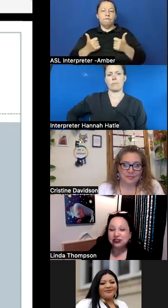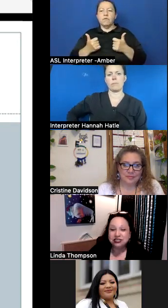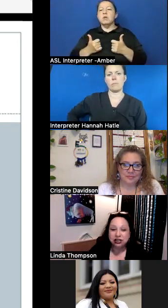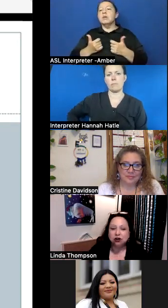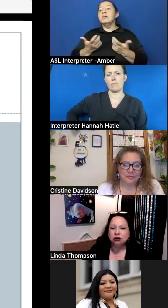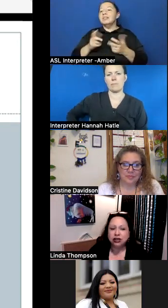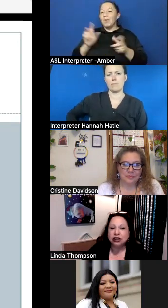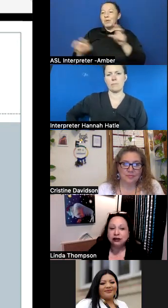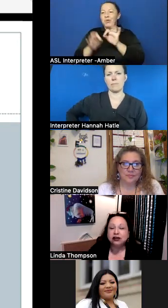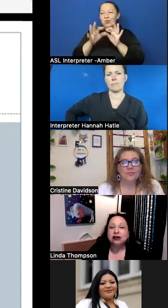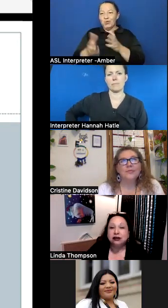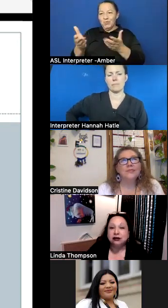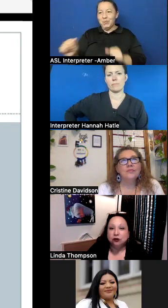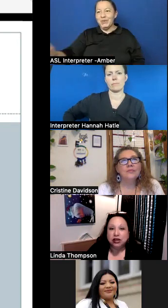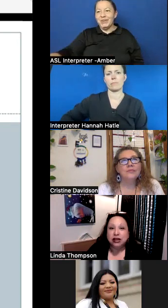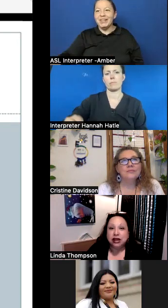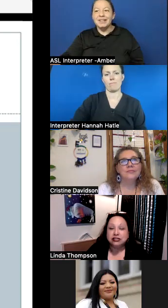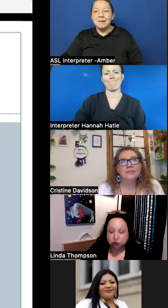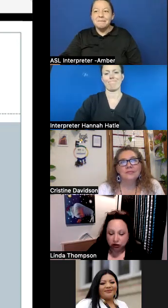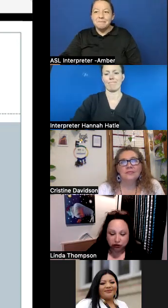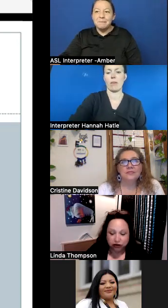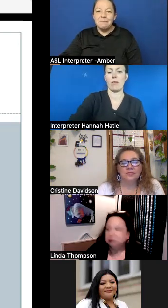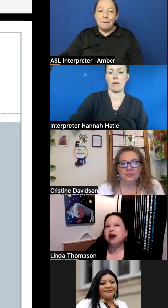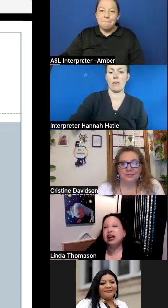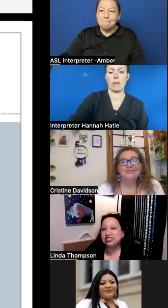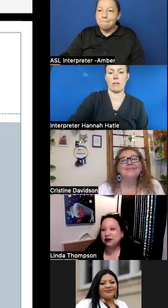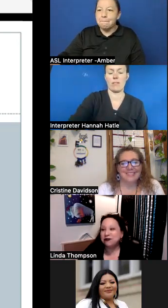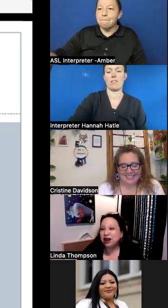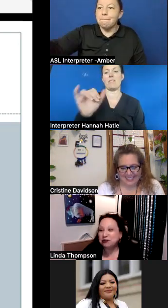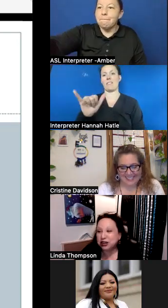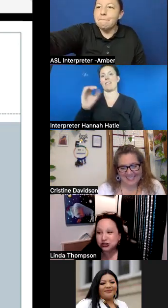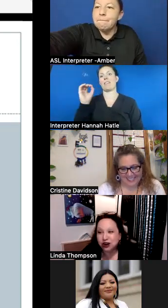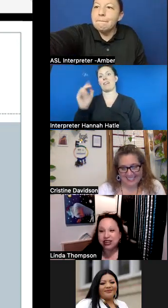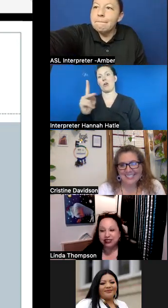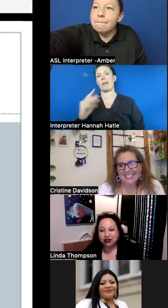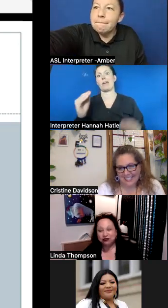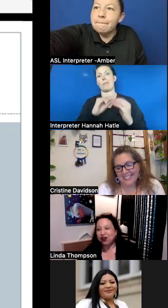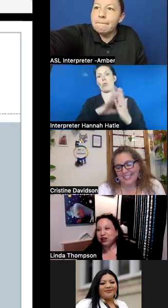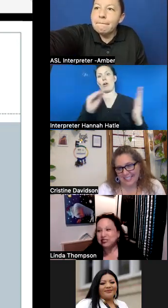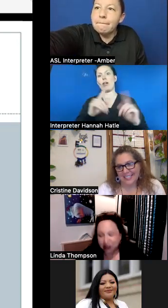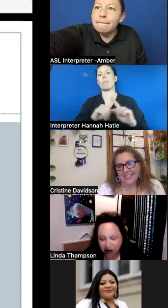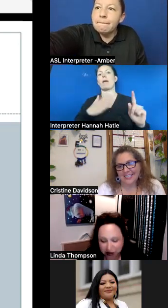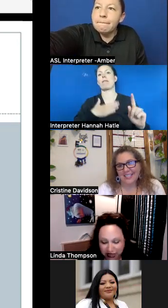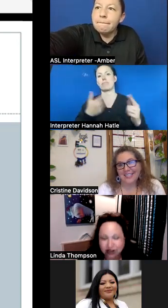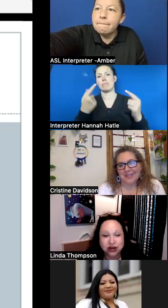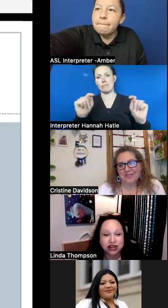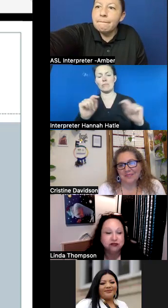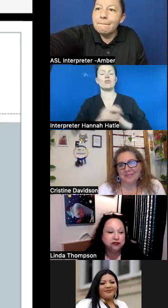you understand, okay, oh my God, it's more to learn. So I'm gonna try it though. Okay,